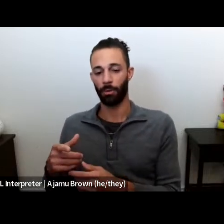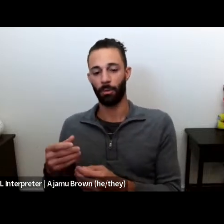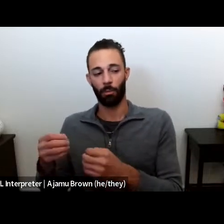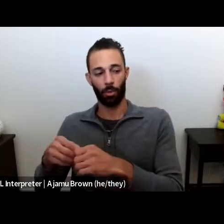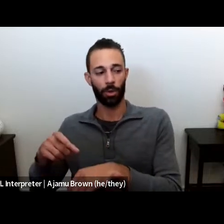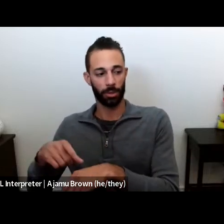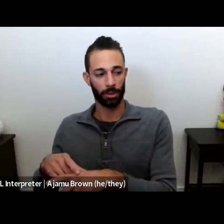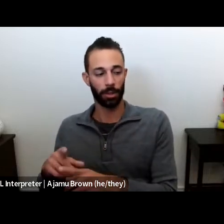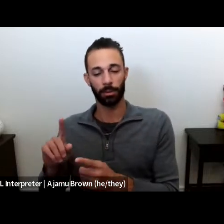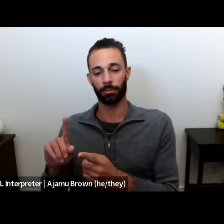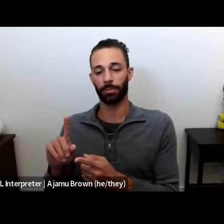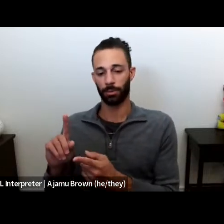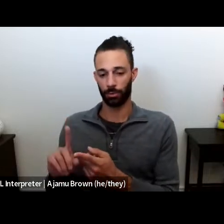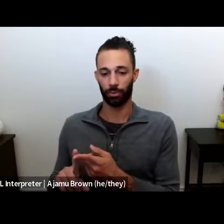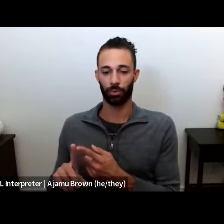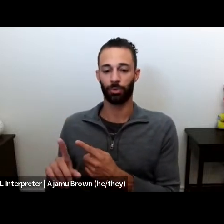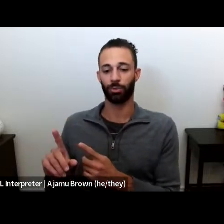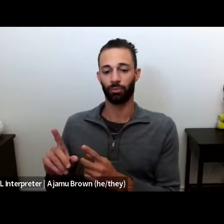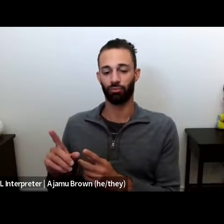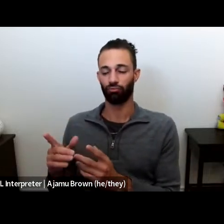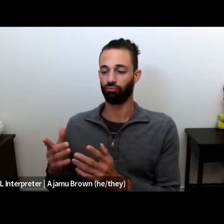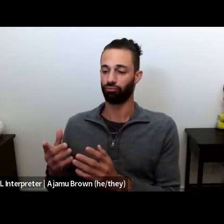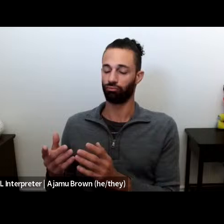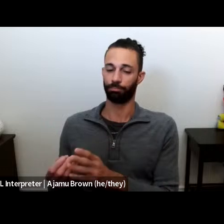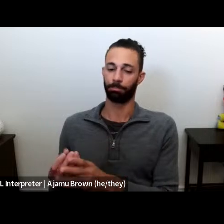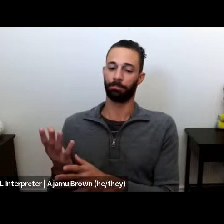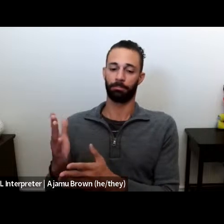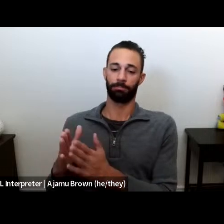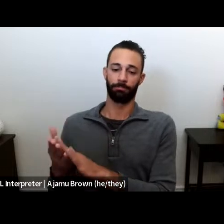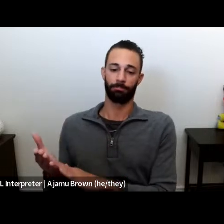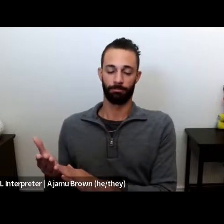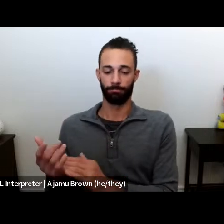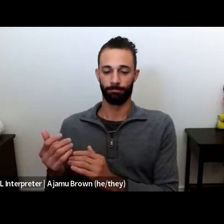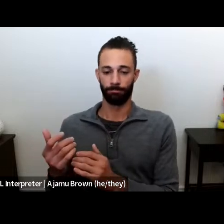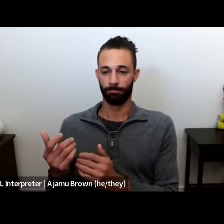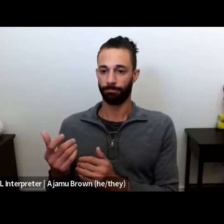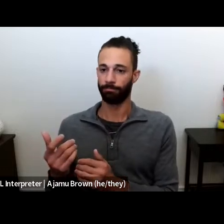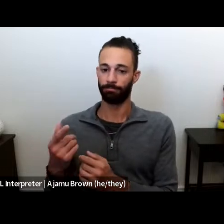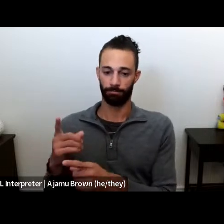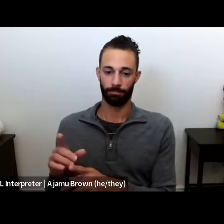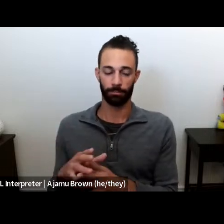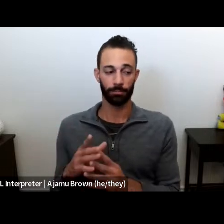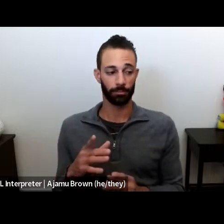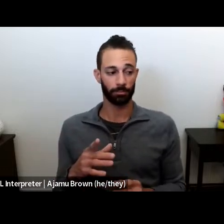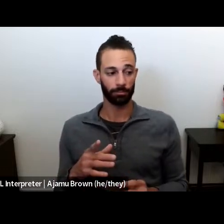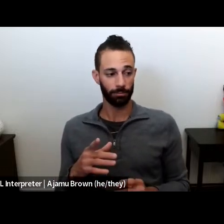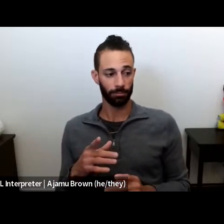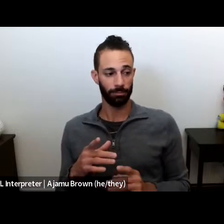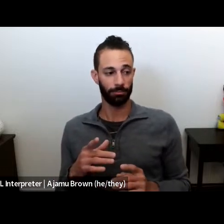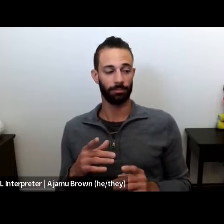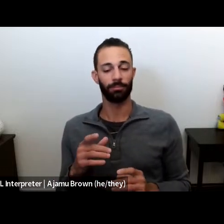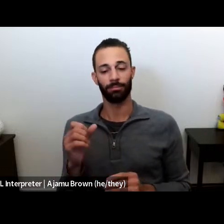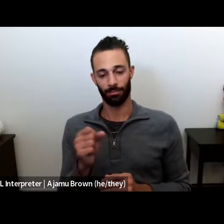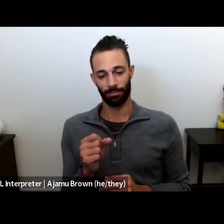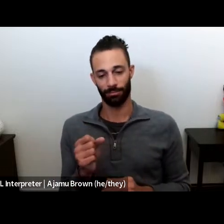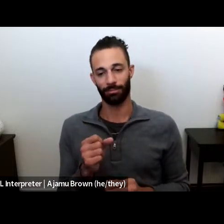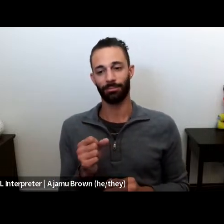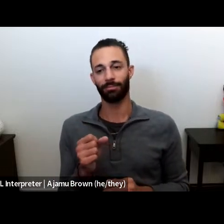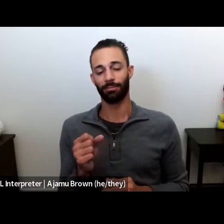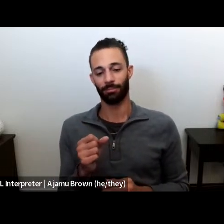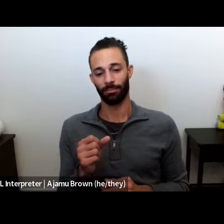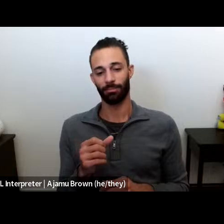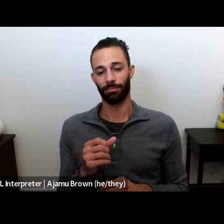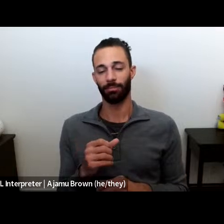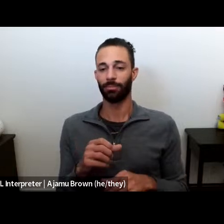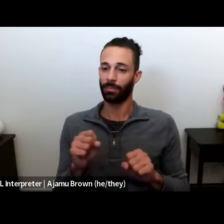Okay. Okay. Did it get you? Yeah. Slow down. Just take